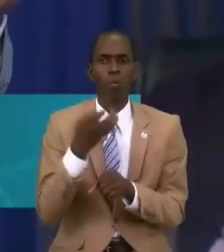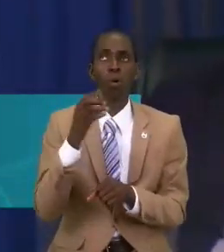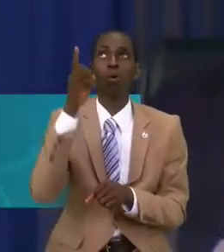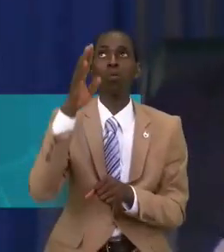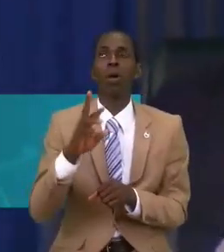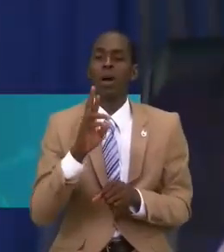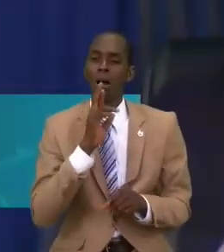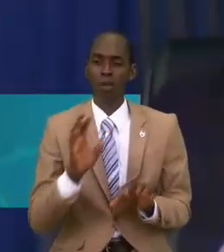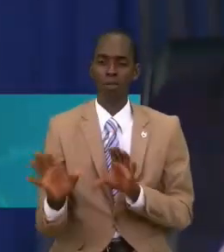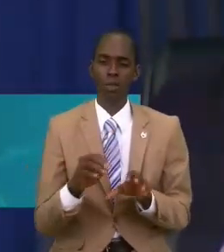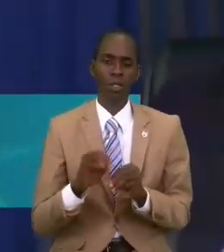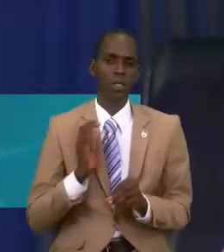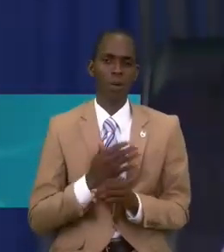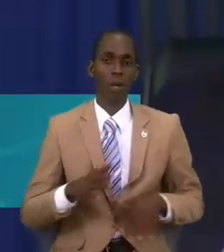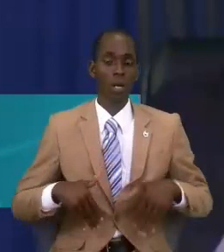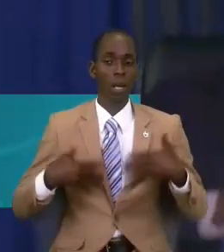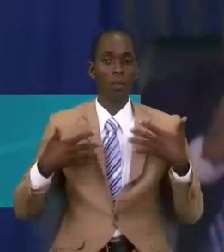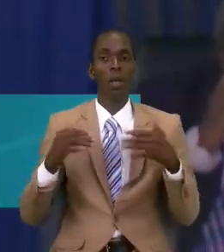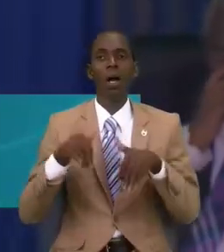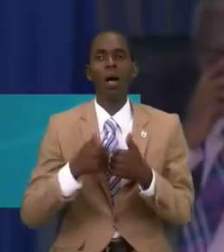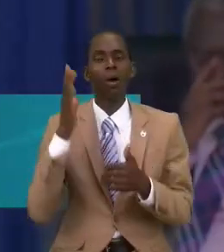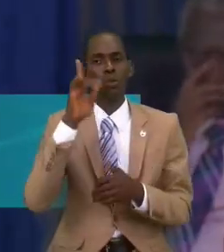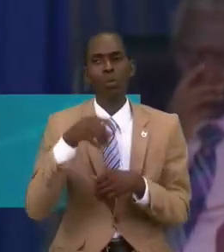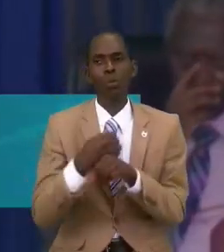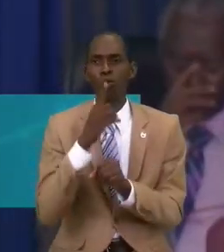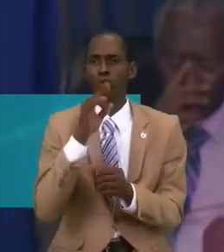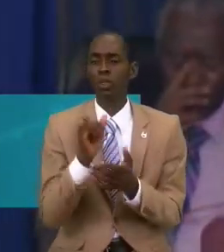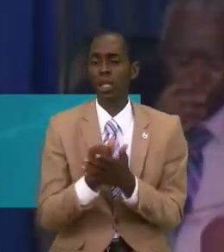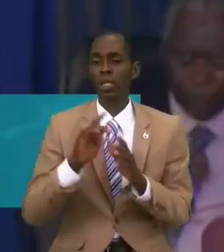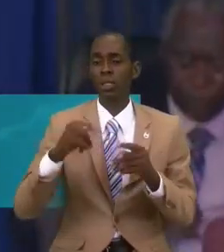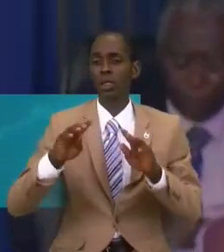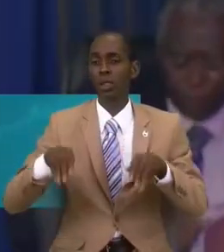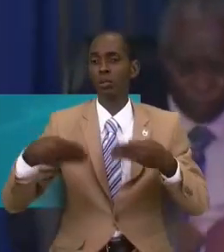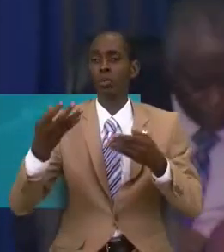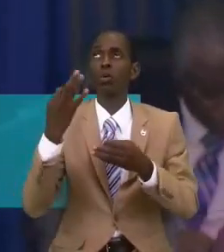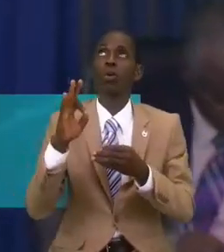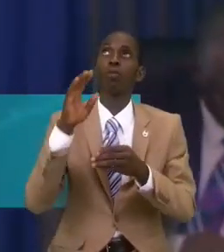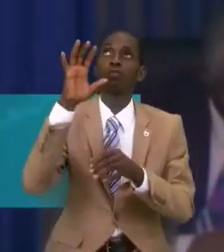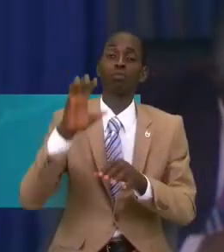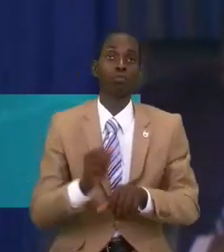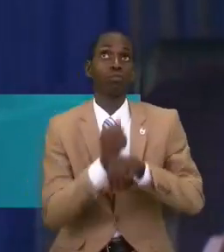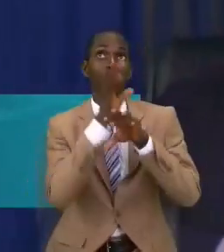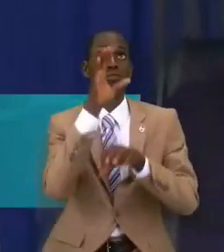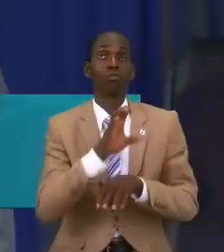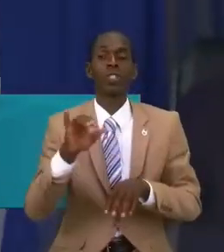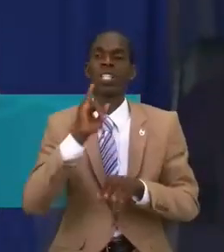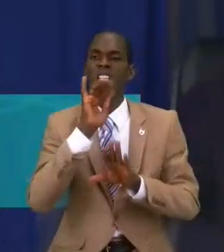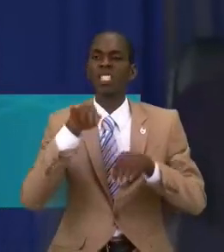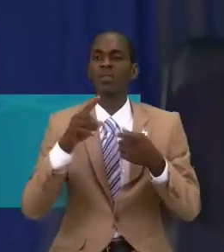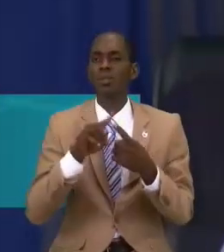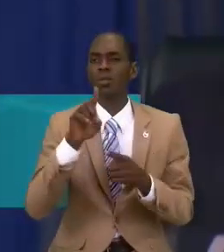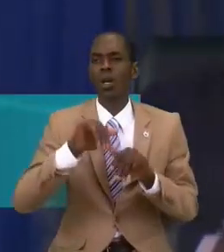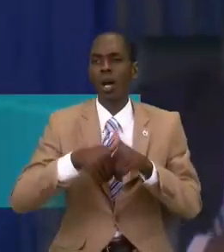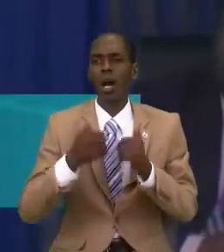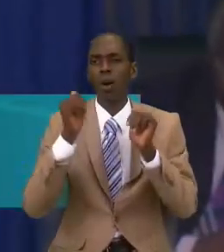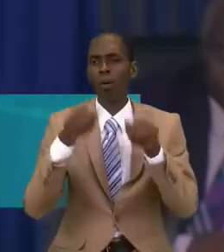Calvary is given unto you? How can you be sure that throughout the year, for the rest of your life, you